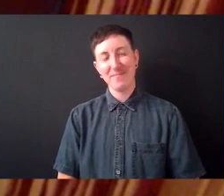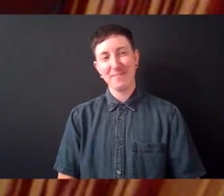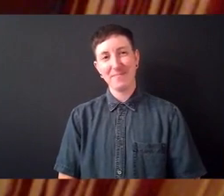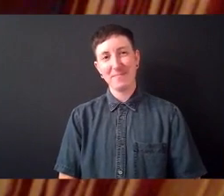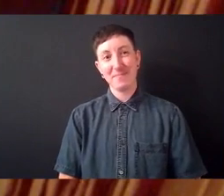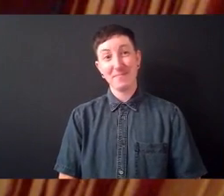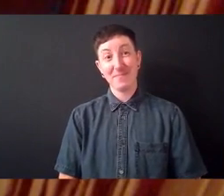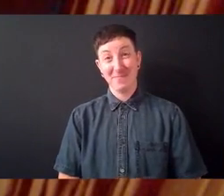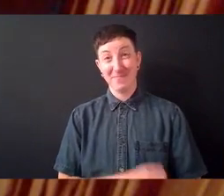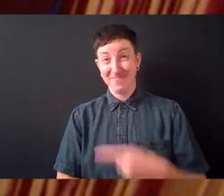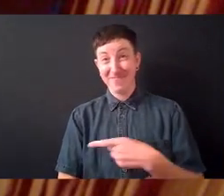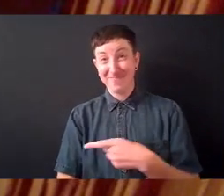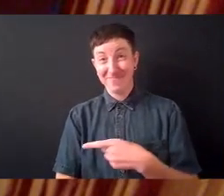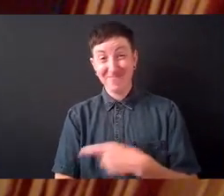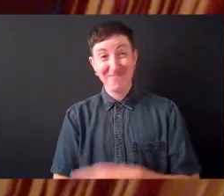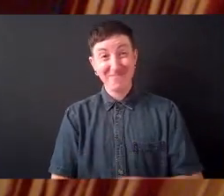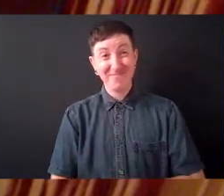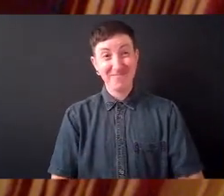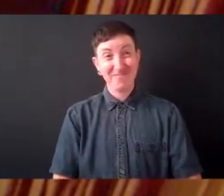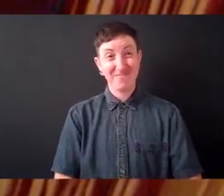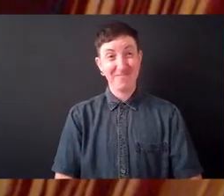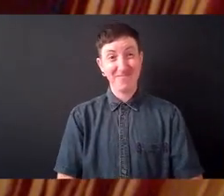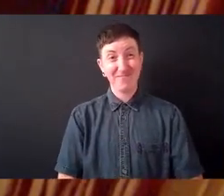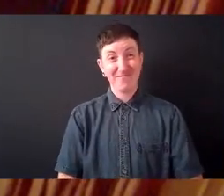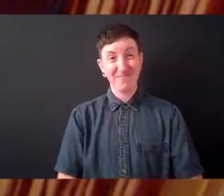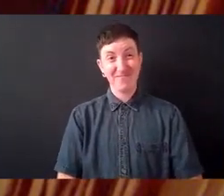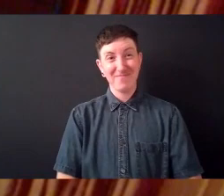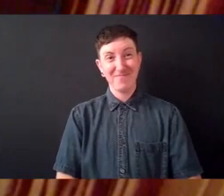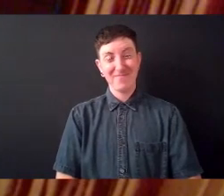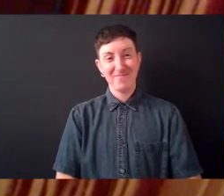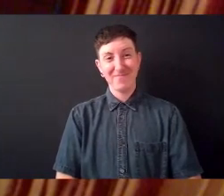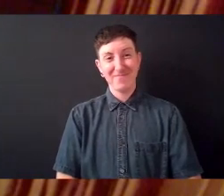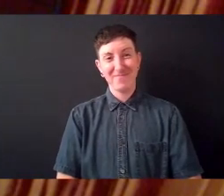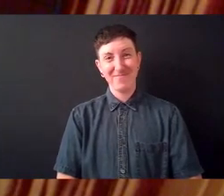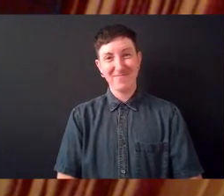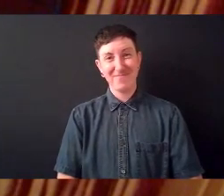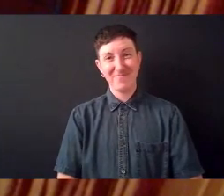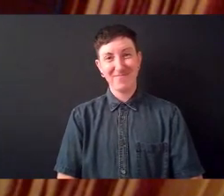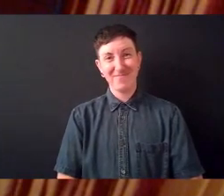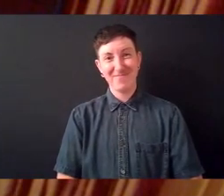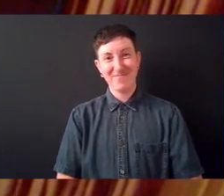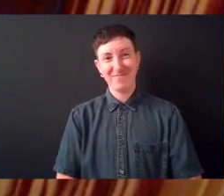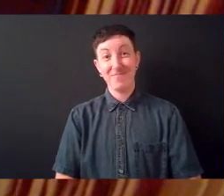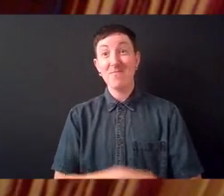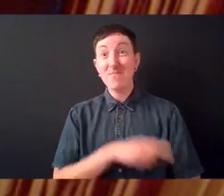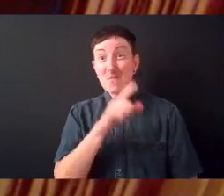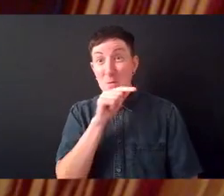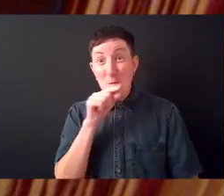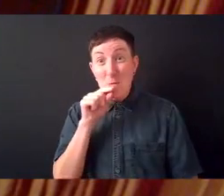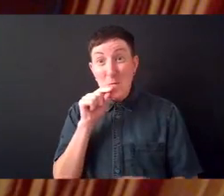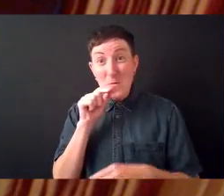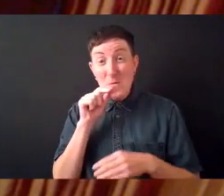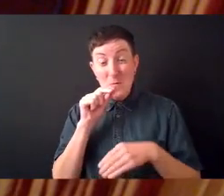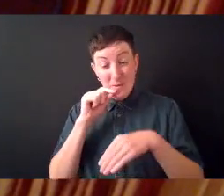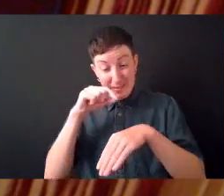one strand and we're gonna start building their beautiful head of hair. I'm just gonna pop a little bit of glue down